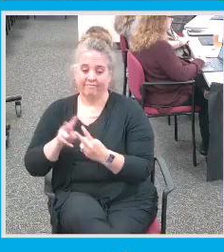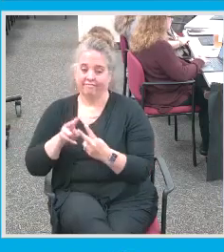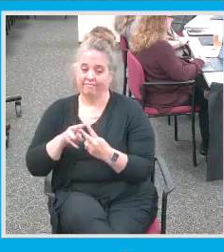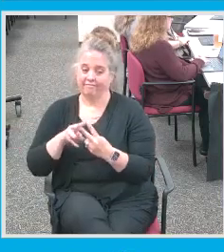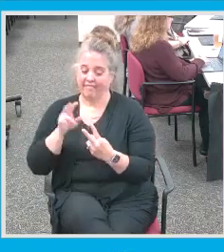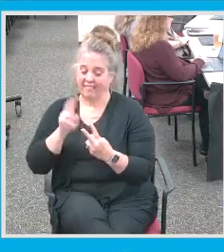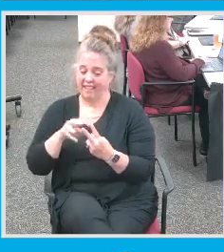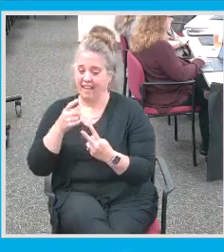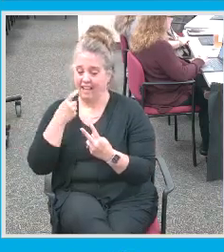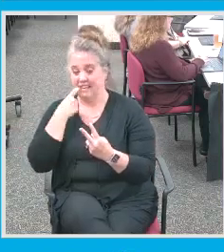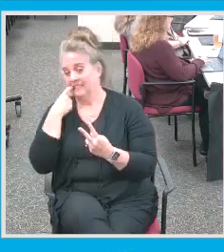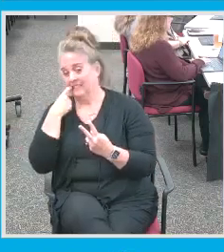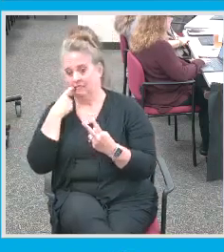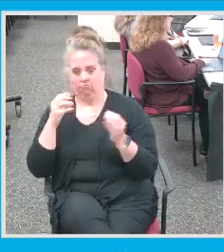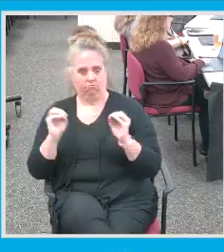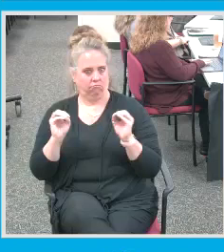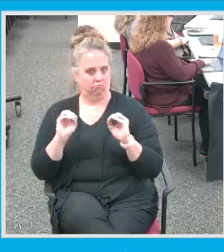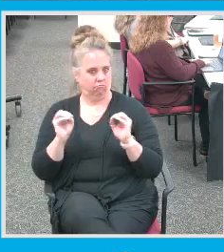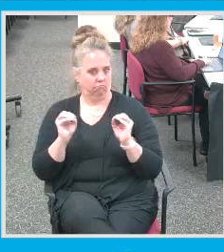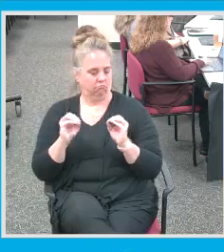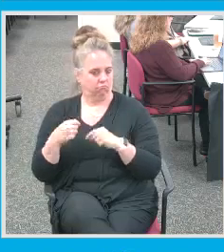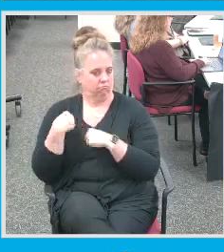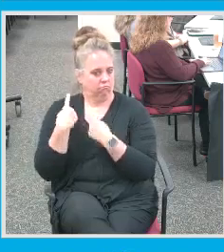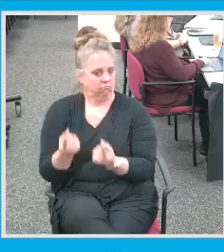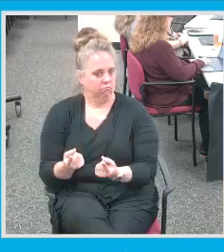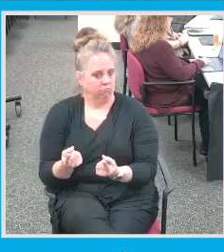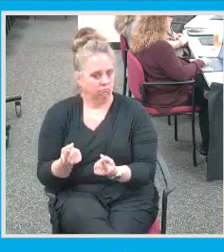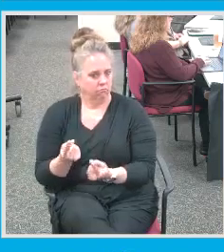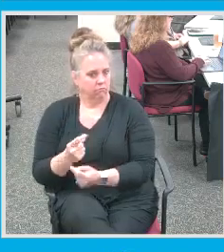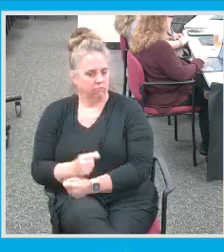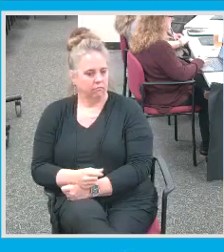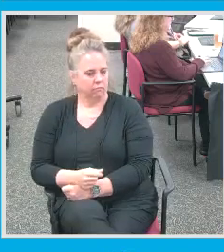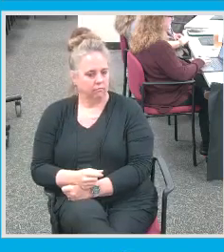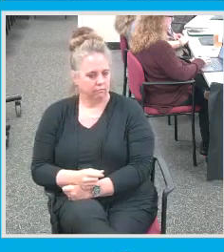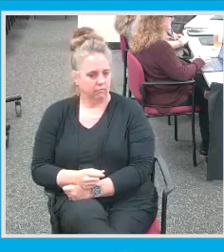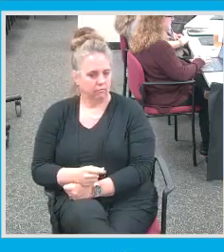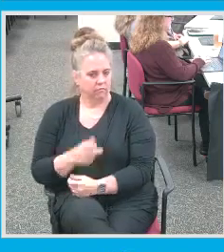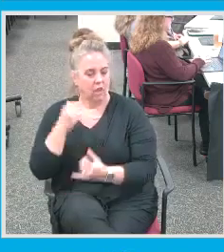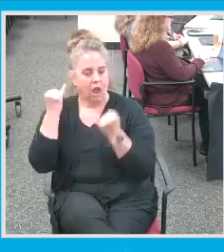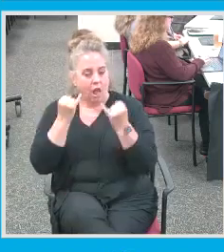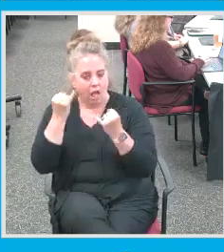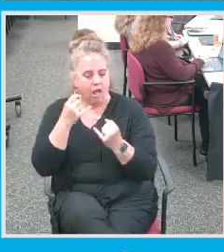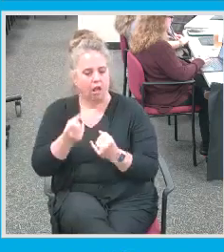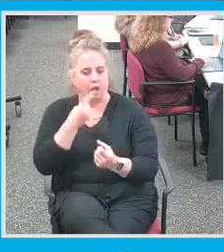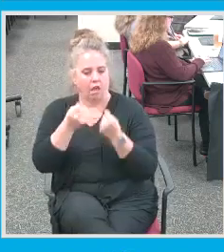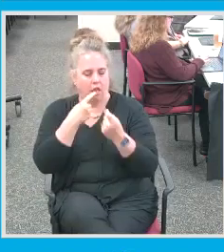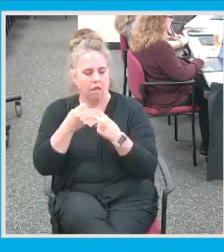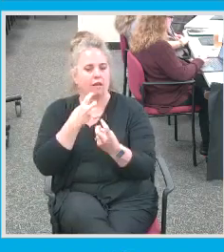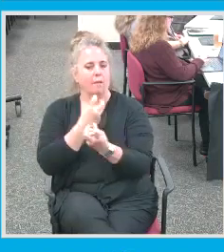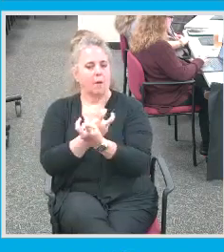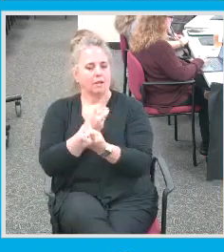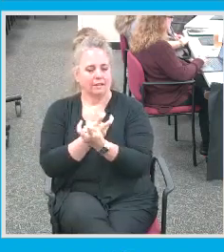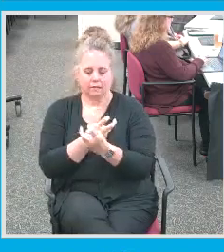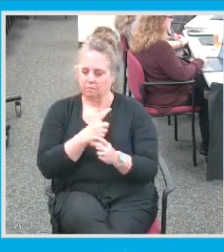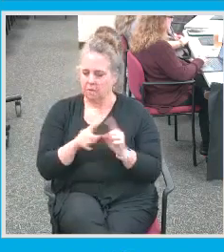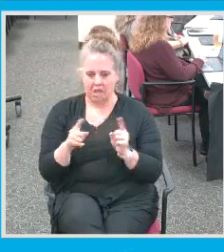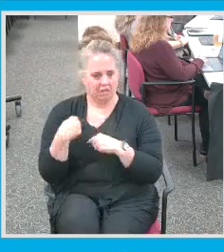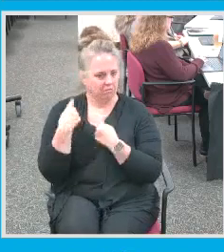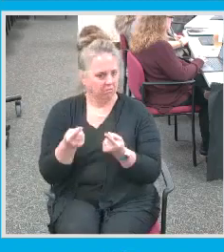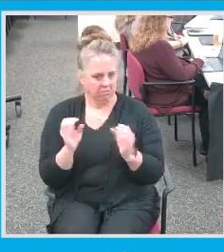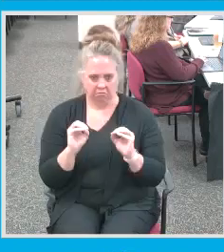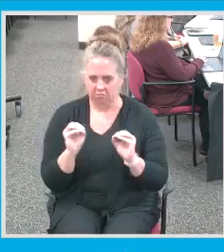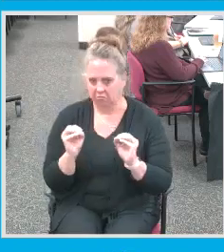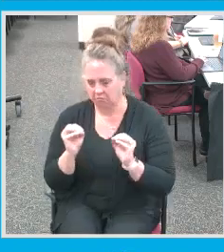in the home and prevent unintentional poisonings. I also want to note that our Teen Action Board, you can see we have a youth engagement